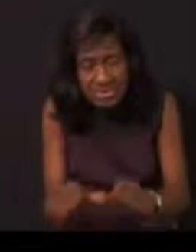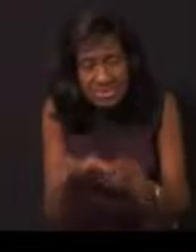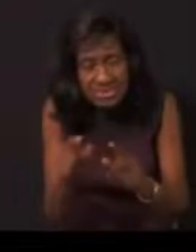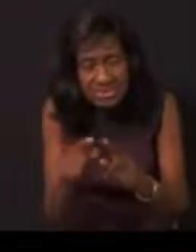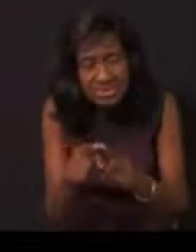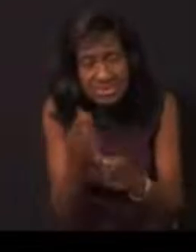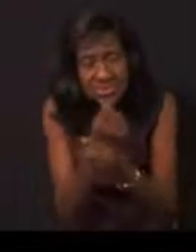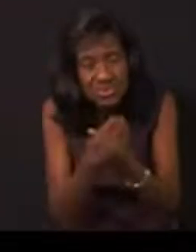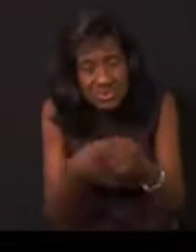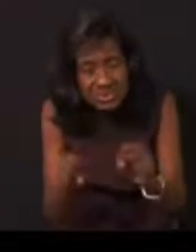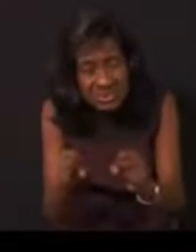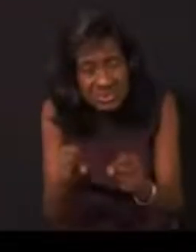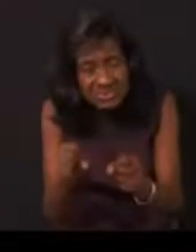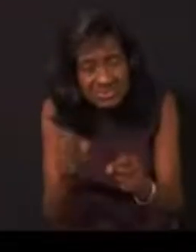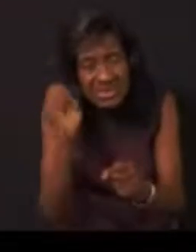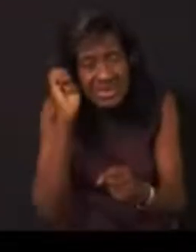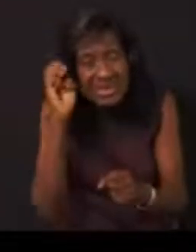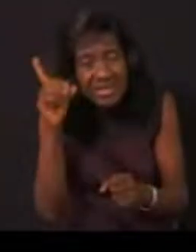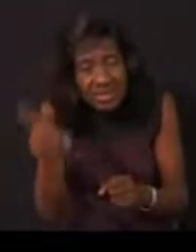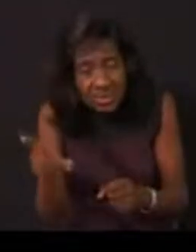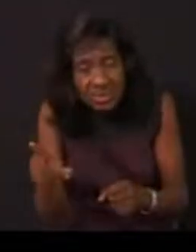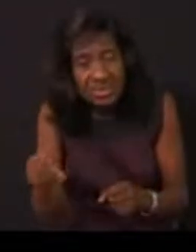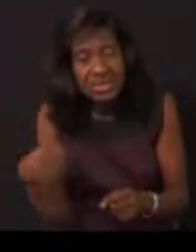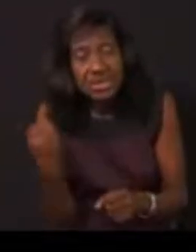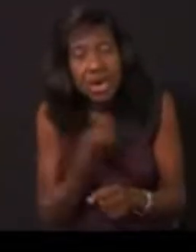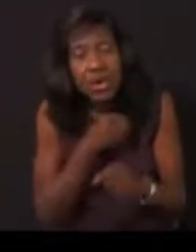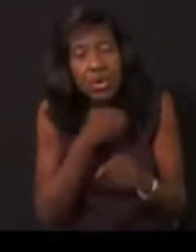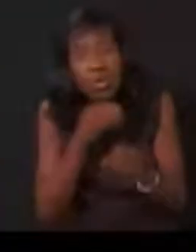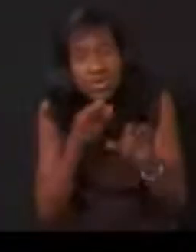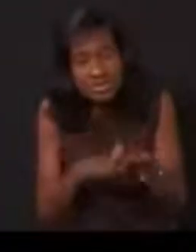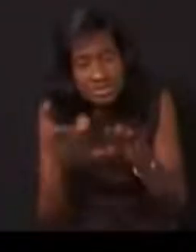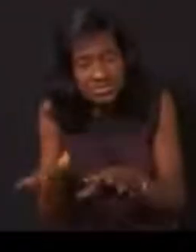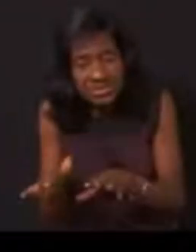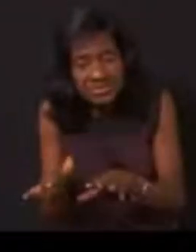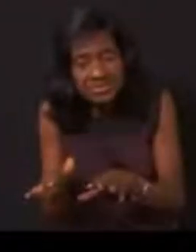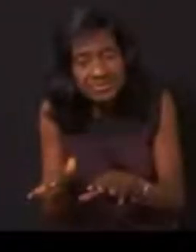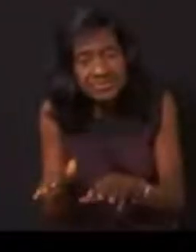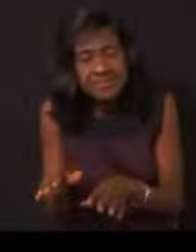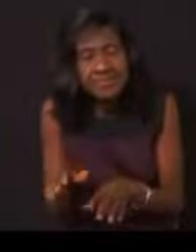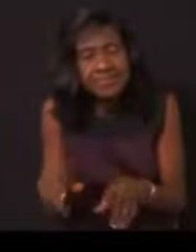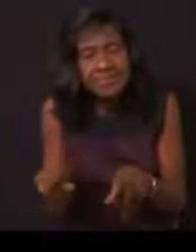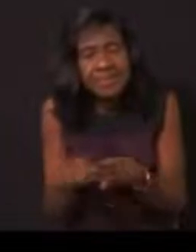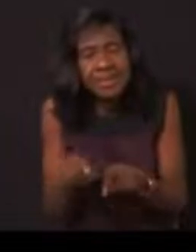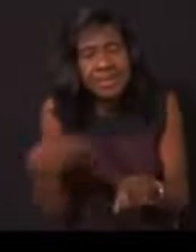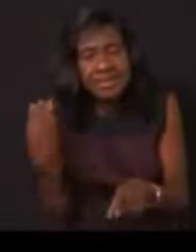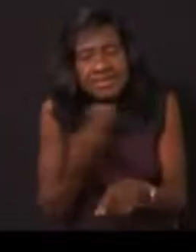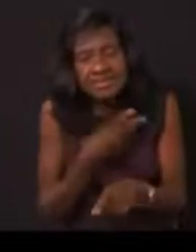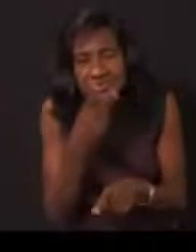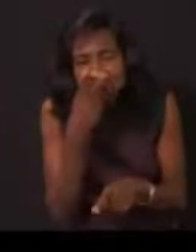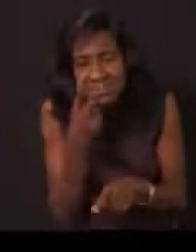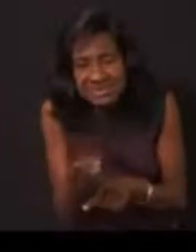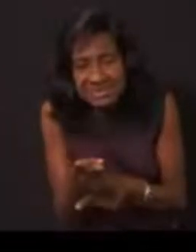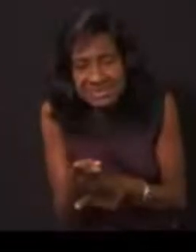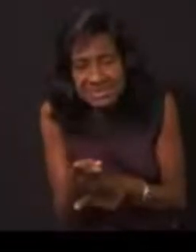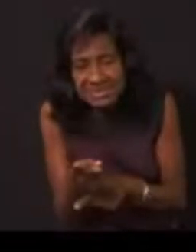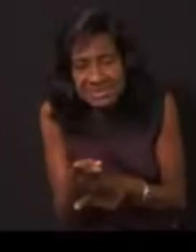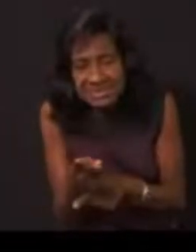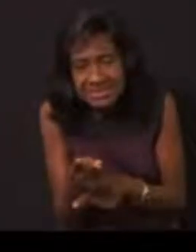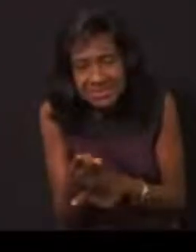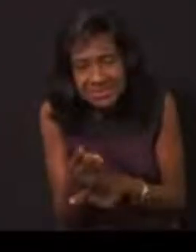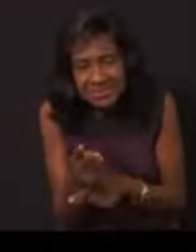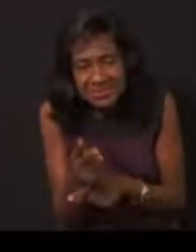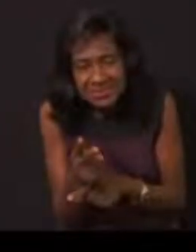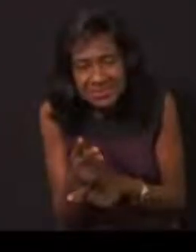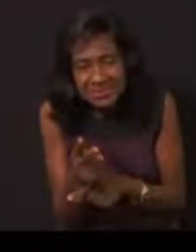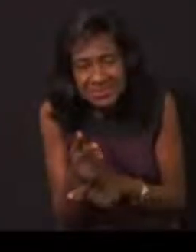our precious gems. They're our children. As we've seen, as demonstrated here, and I know everybody must be saying, what is Donna's